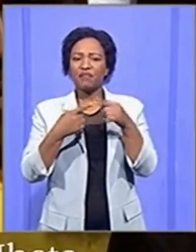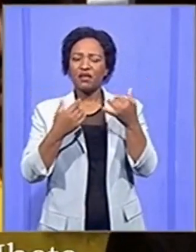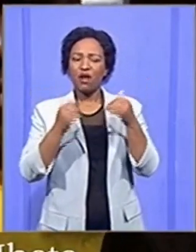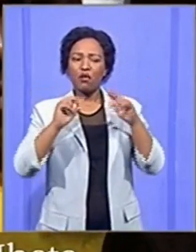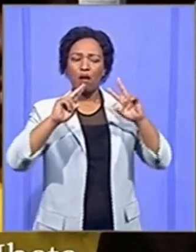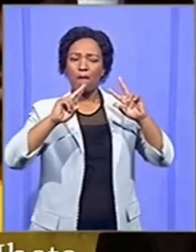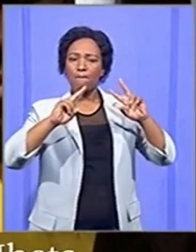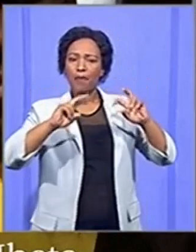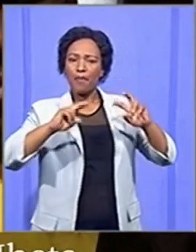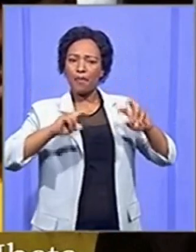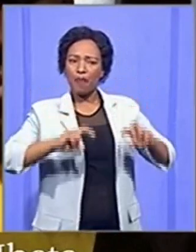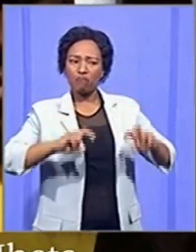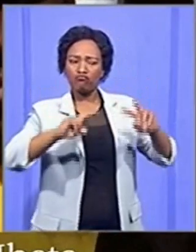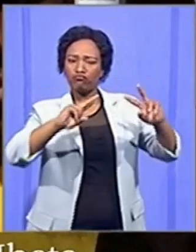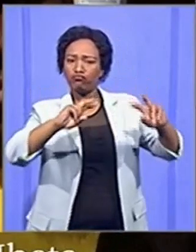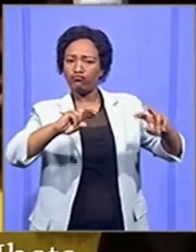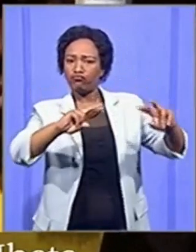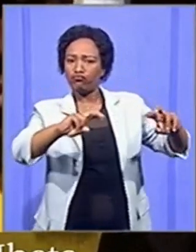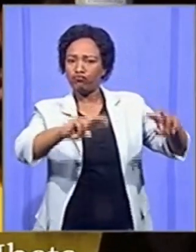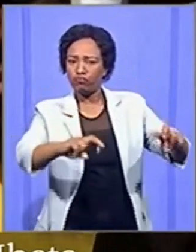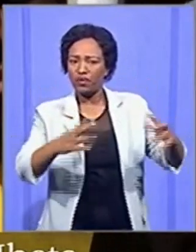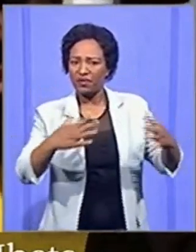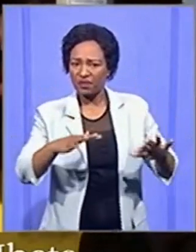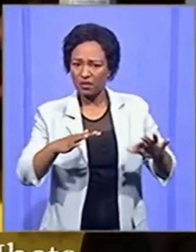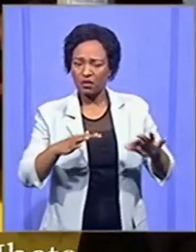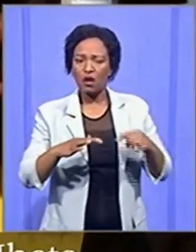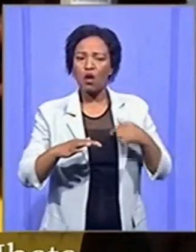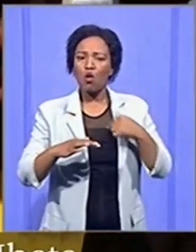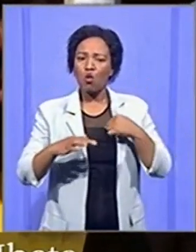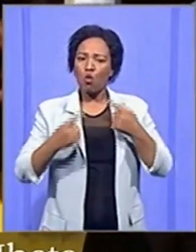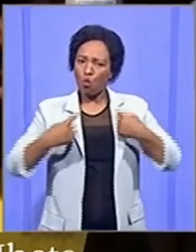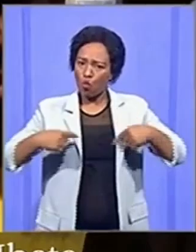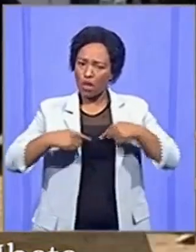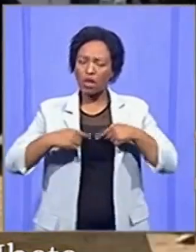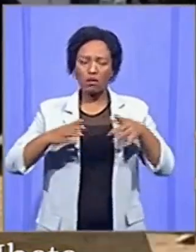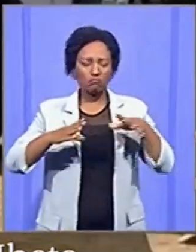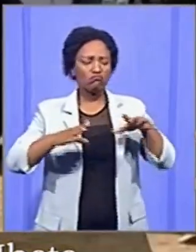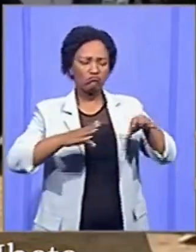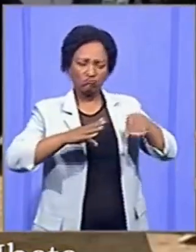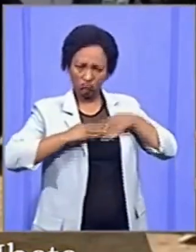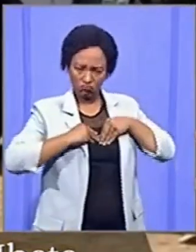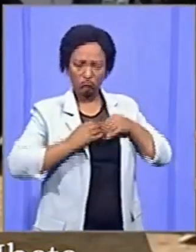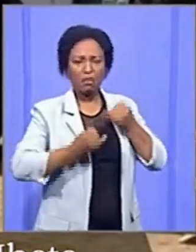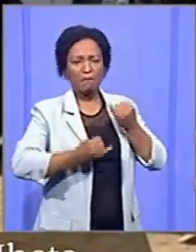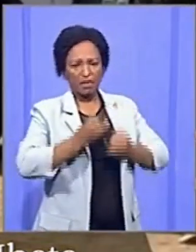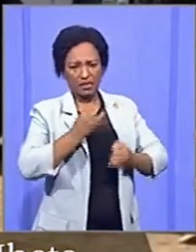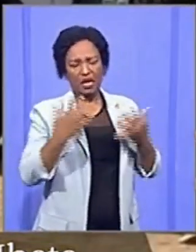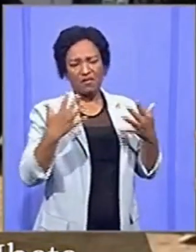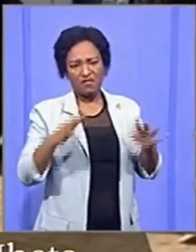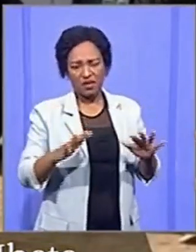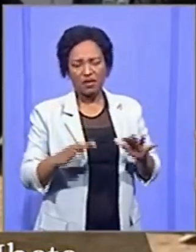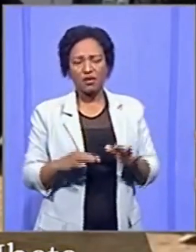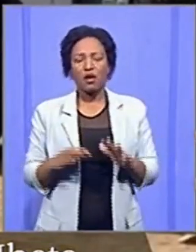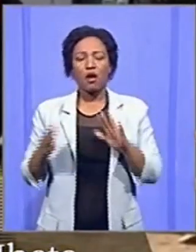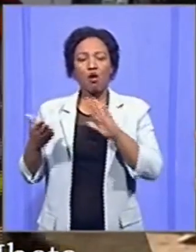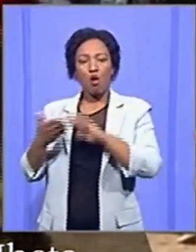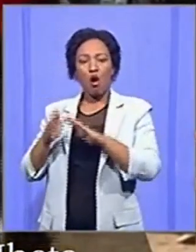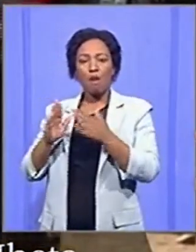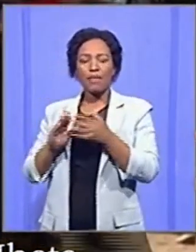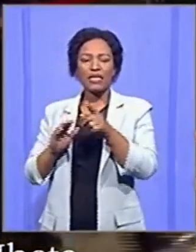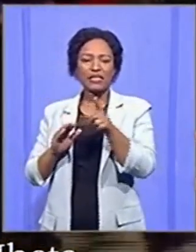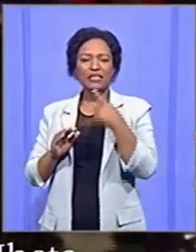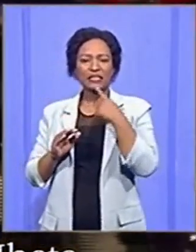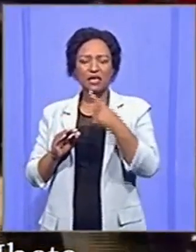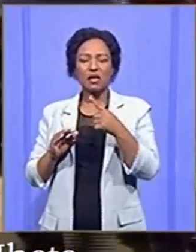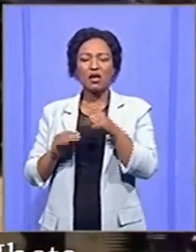investigations that have been done, and we have acknowledged those mistakes. A re baagi ga ba tshwanelwa ke go tlhakangwa tlhogo